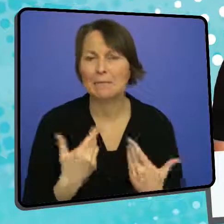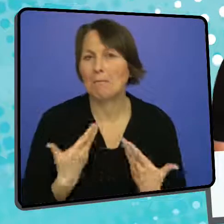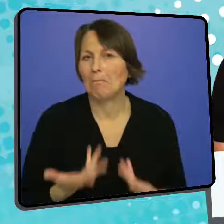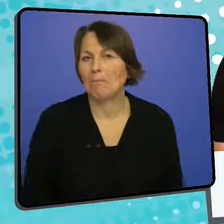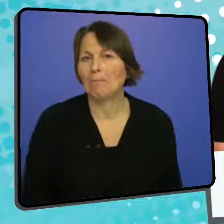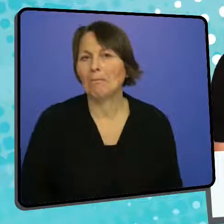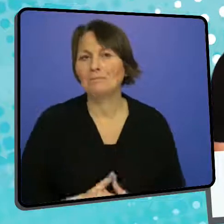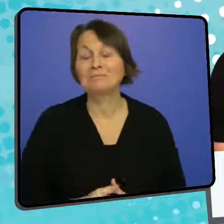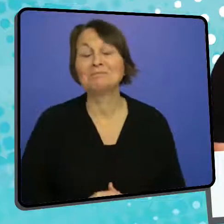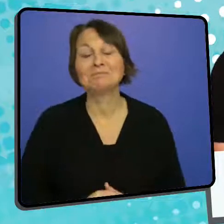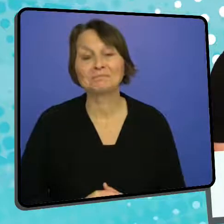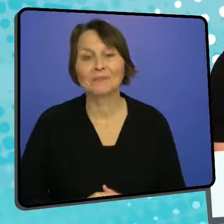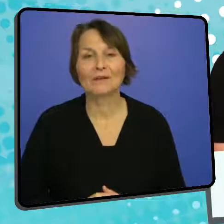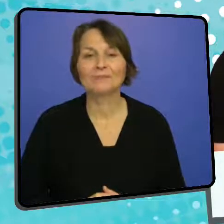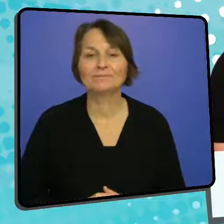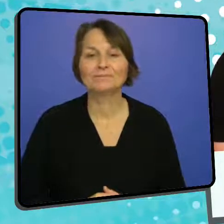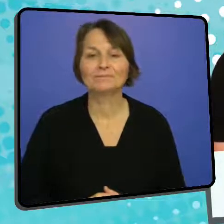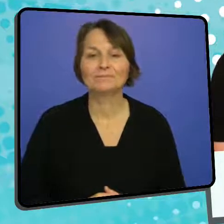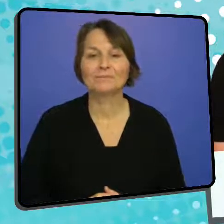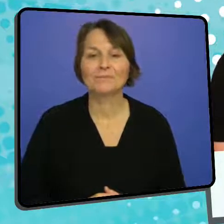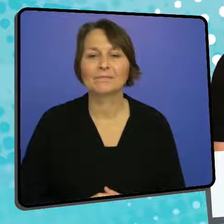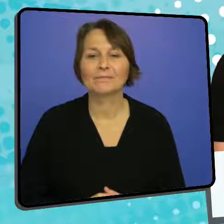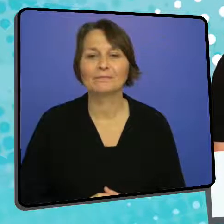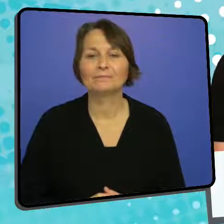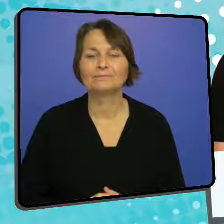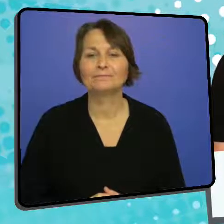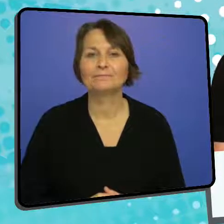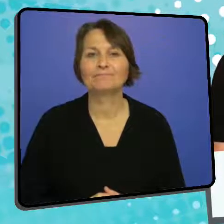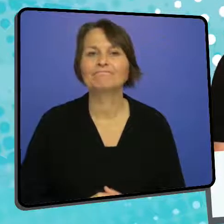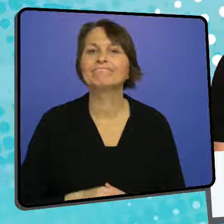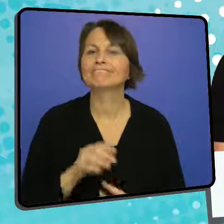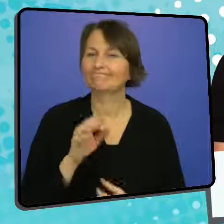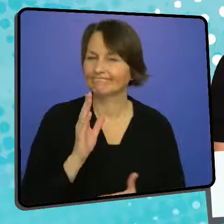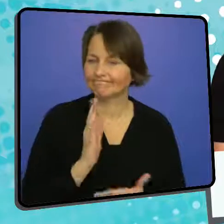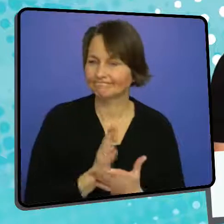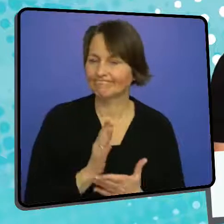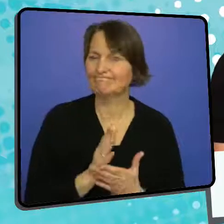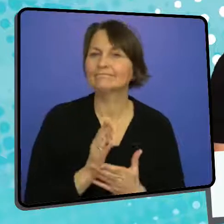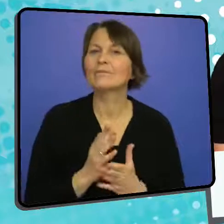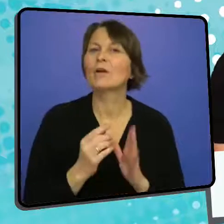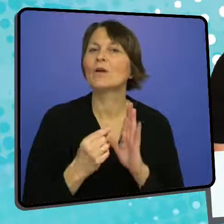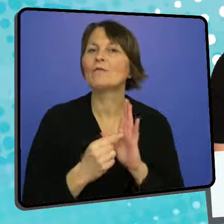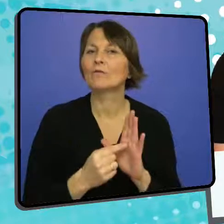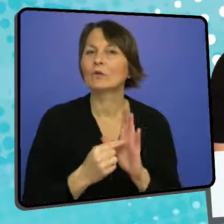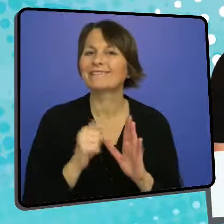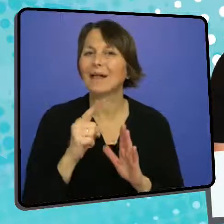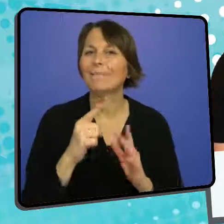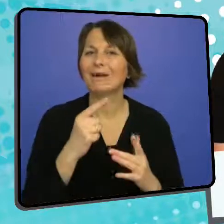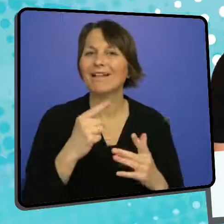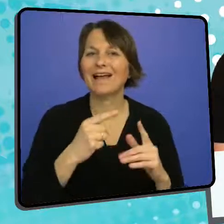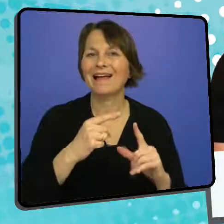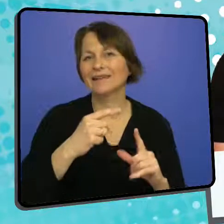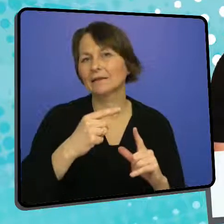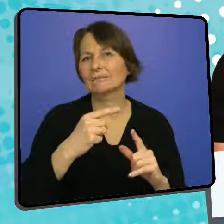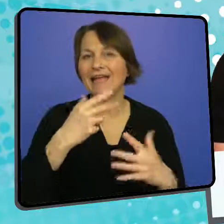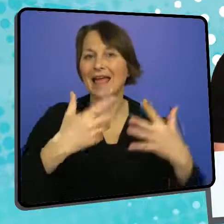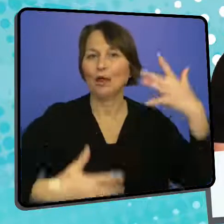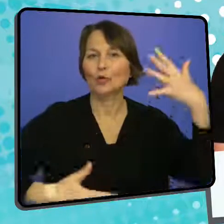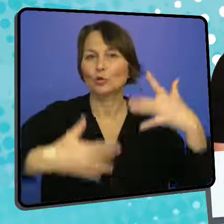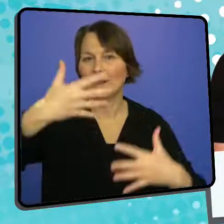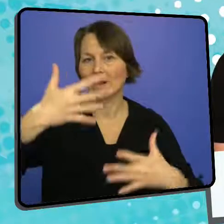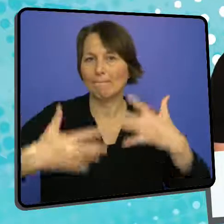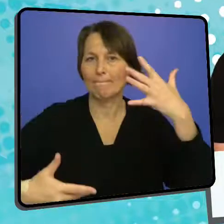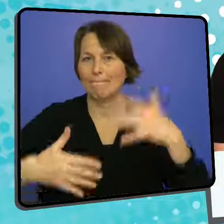That's really, really And it is the things like using like word as model or algorithm, people don't necessarily know what it is.